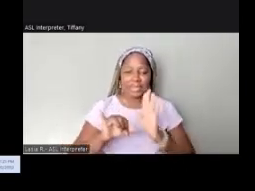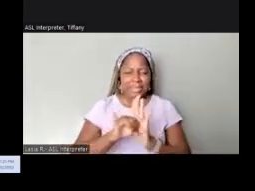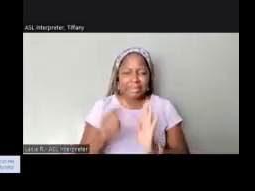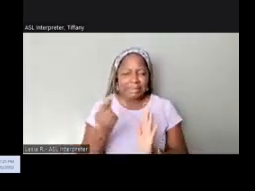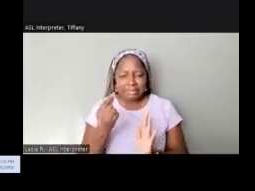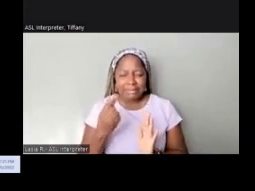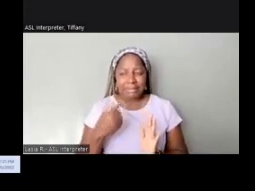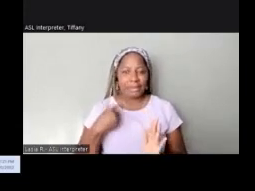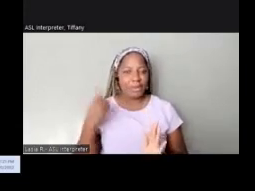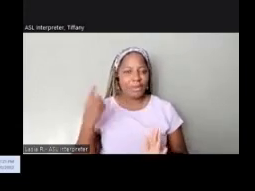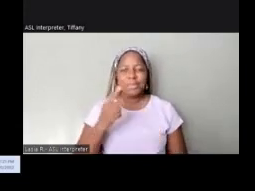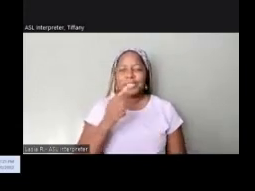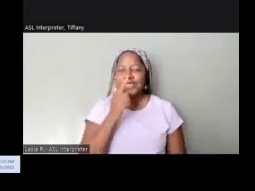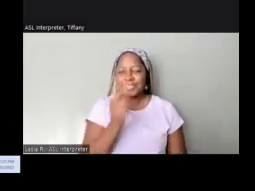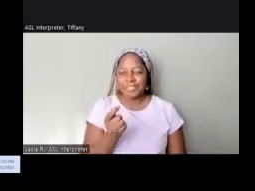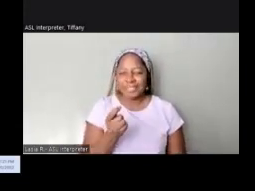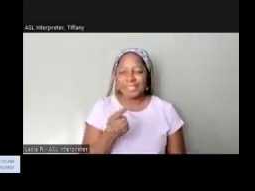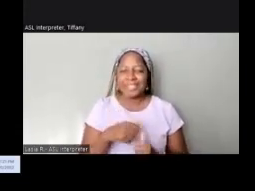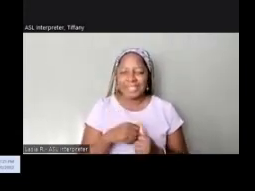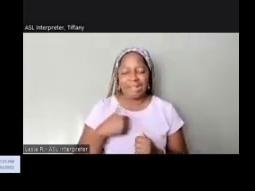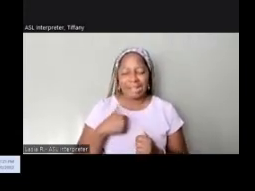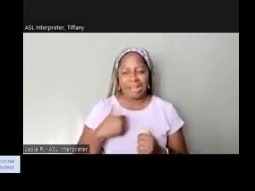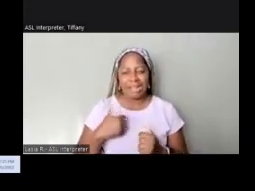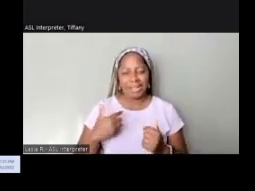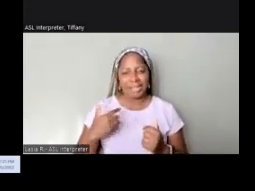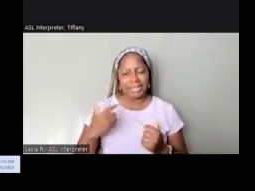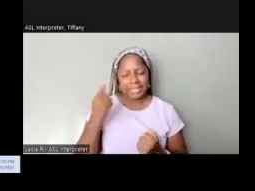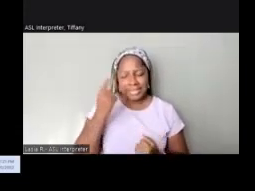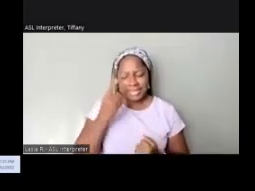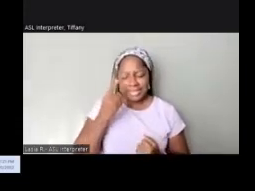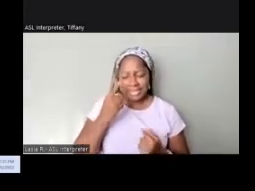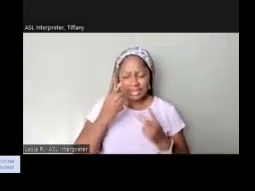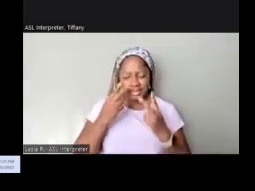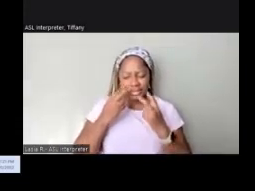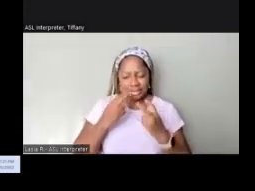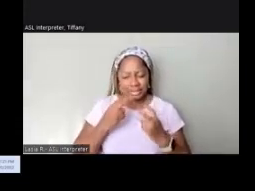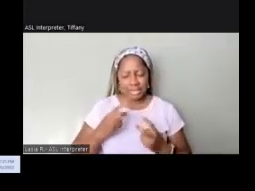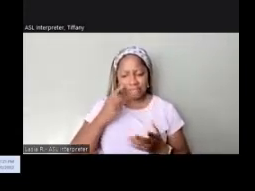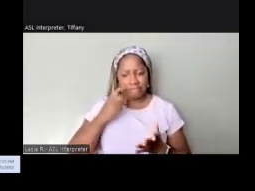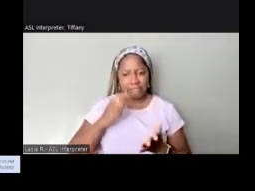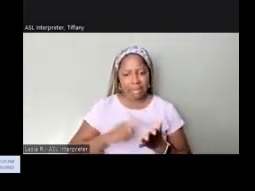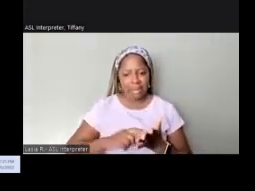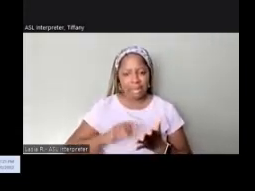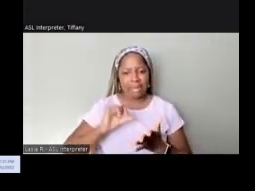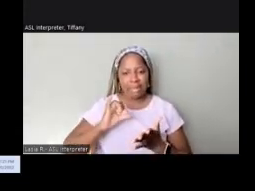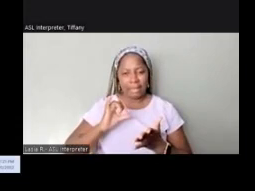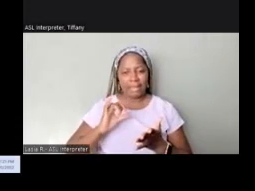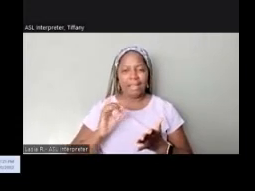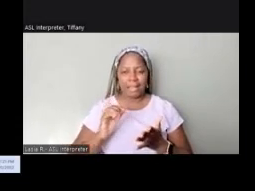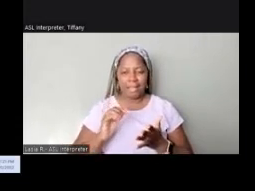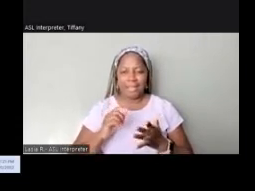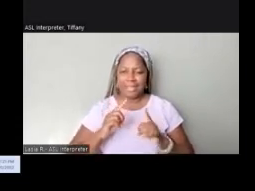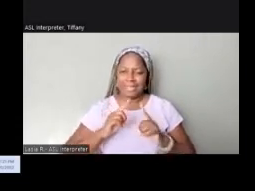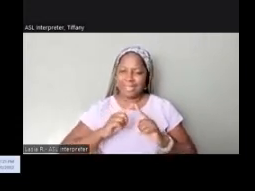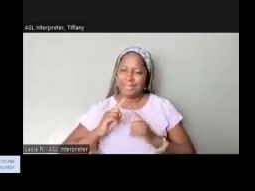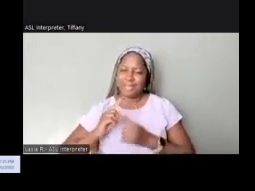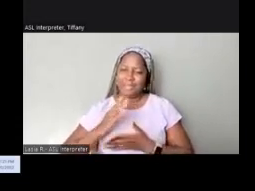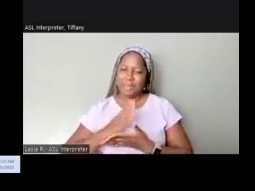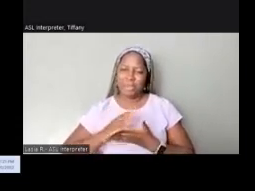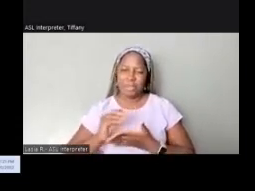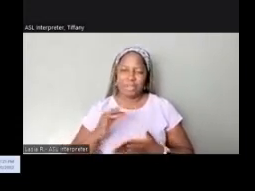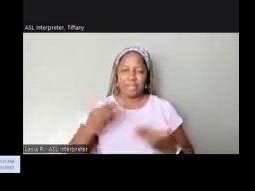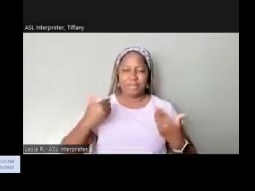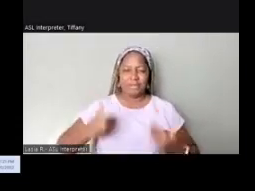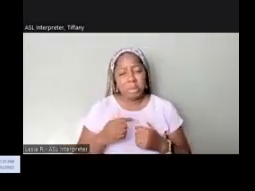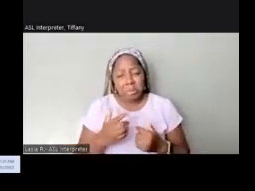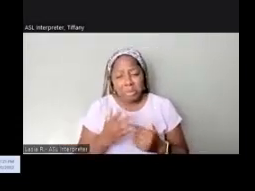I recognize and I elevate additional pieces of myself. And so I wanted to just share that